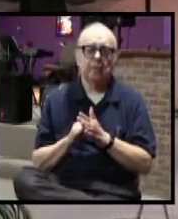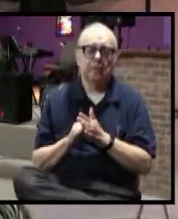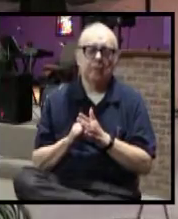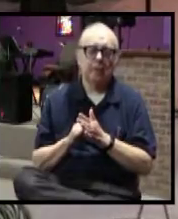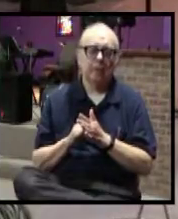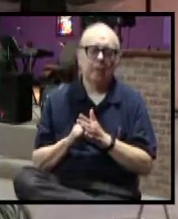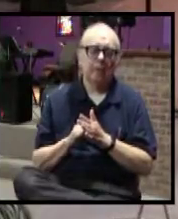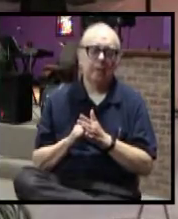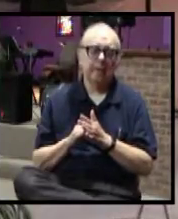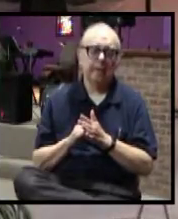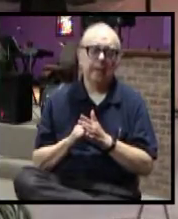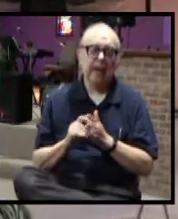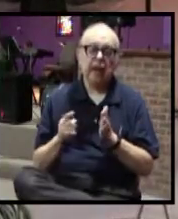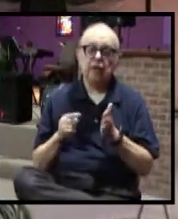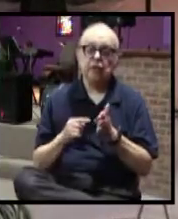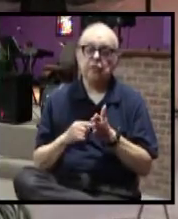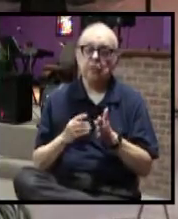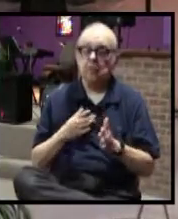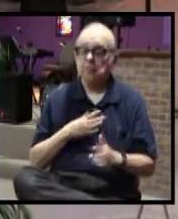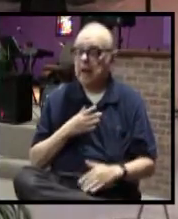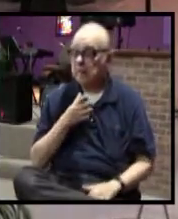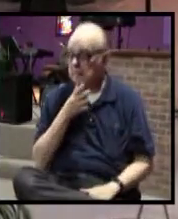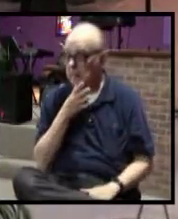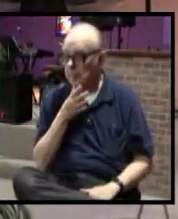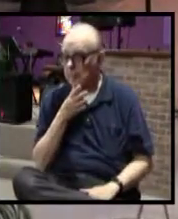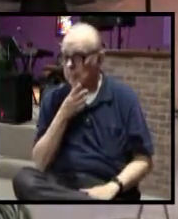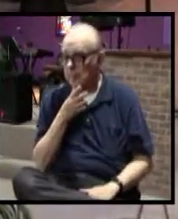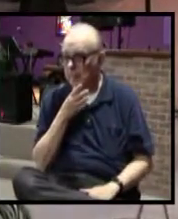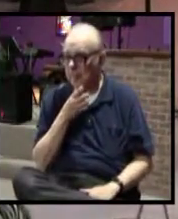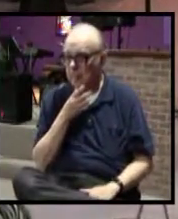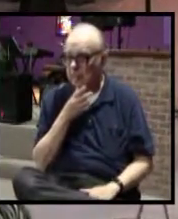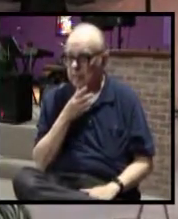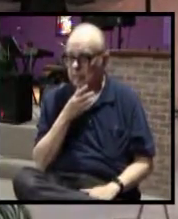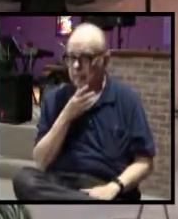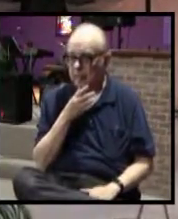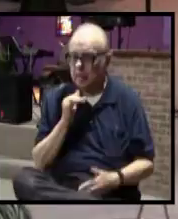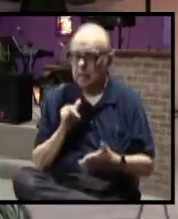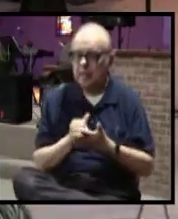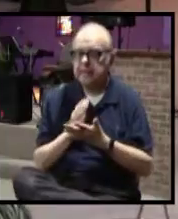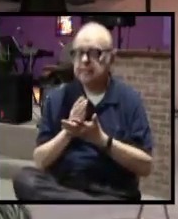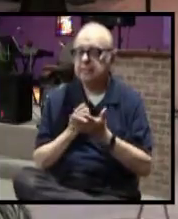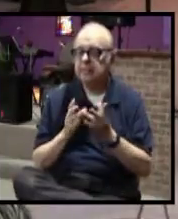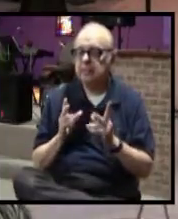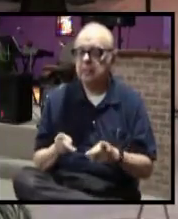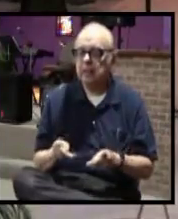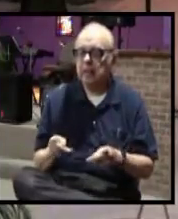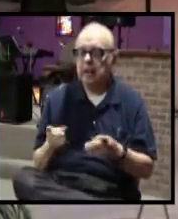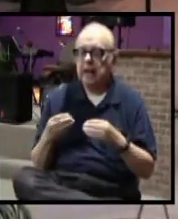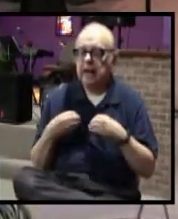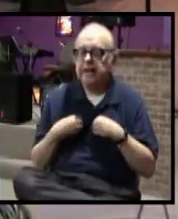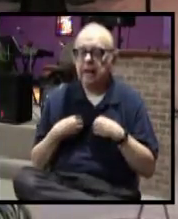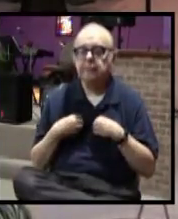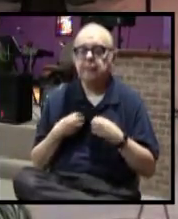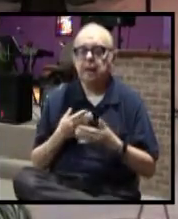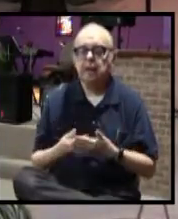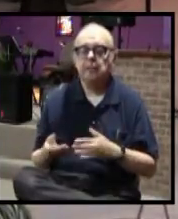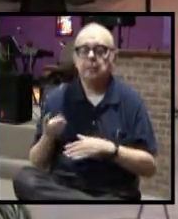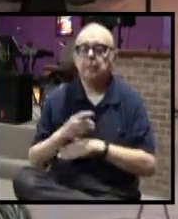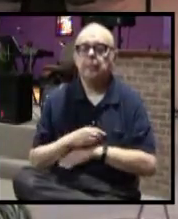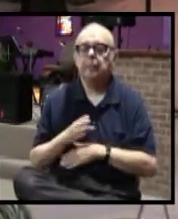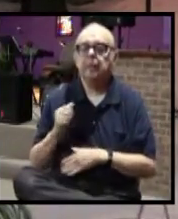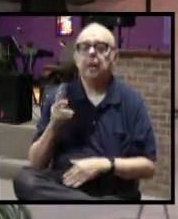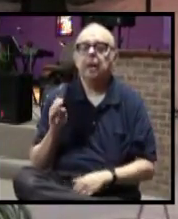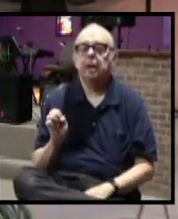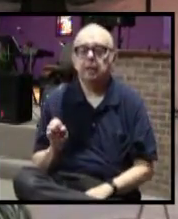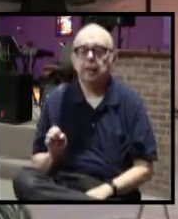and go show my mom that somebody gave me a